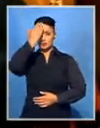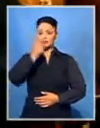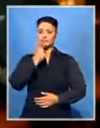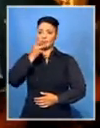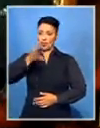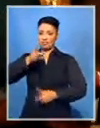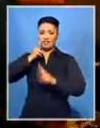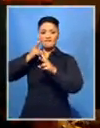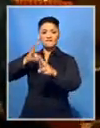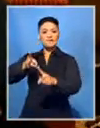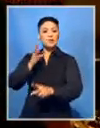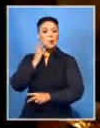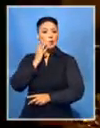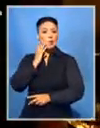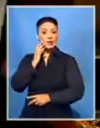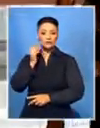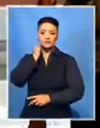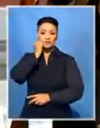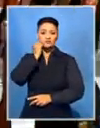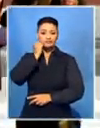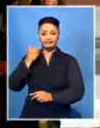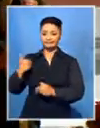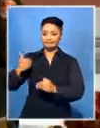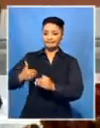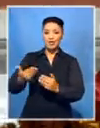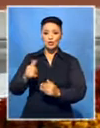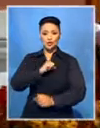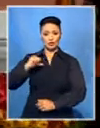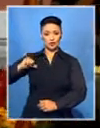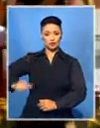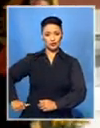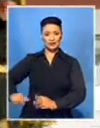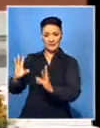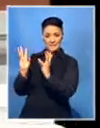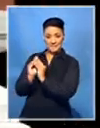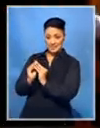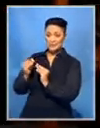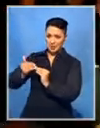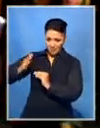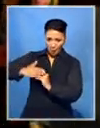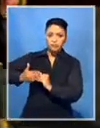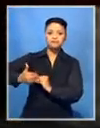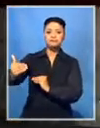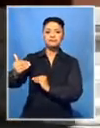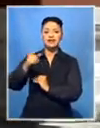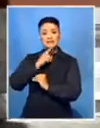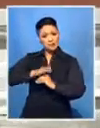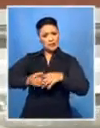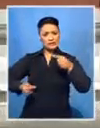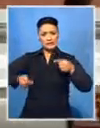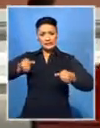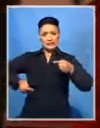visit Sudan when he met with President Al-Bashir at an event in China, a move only likely to agitate the political